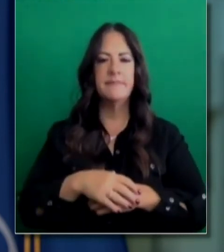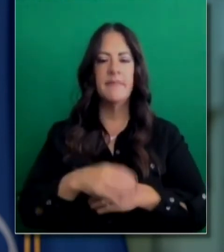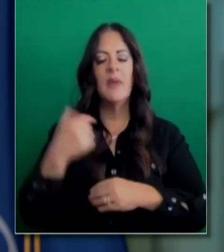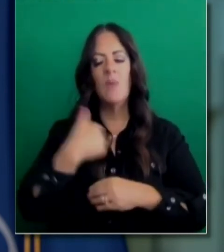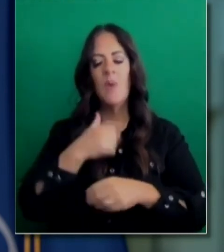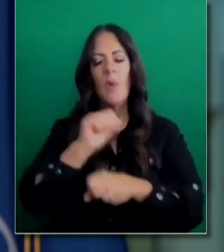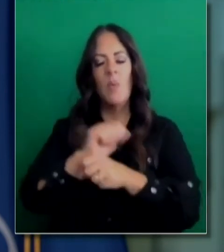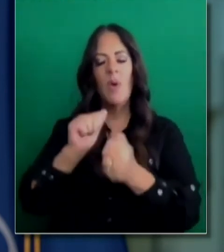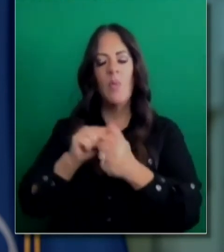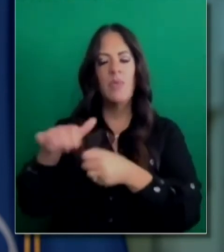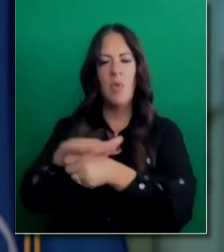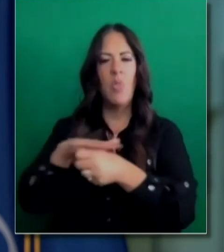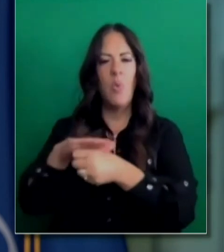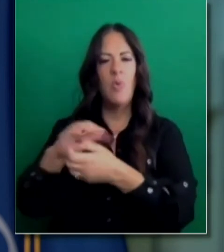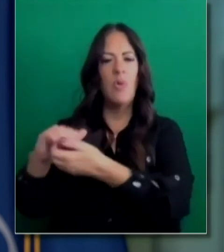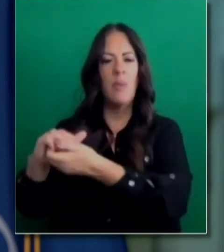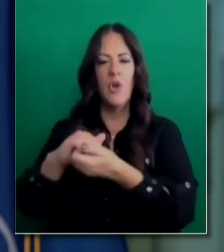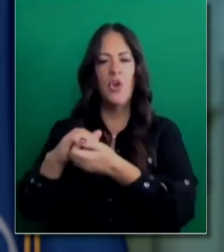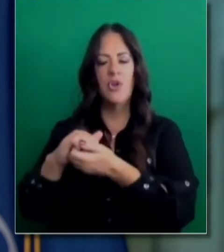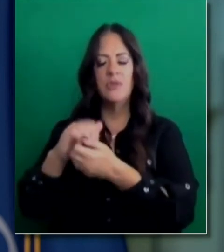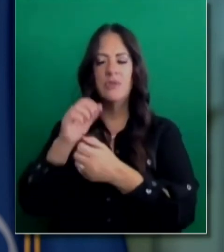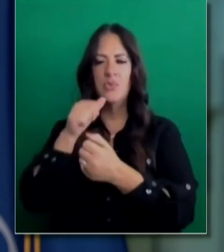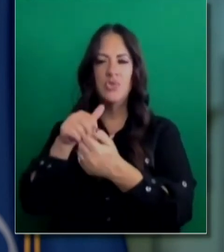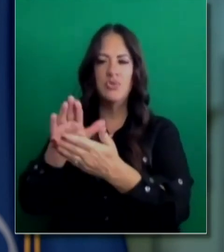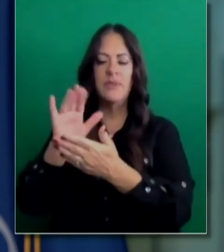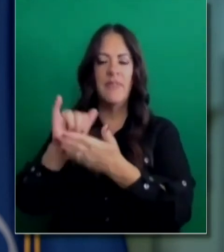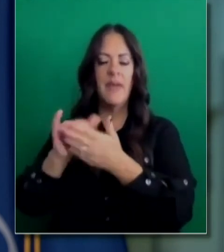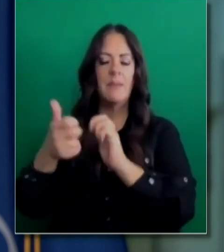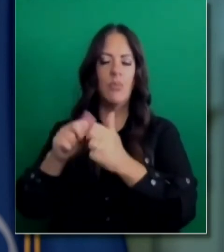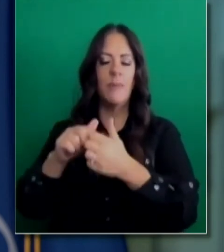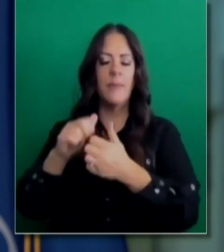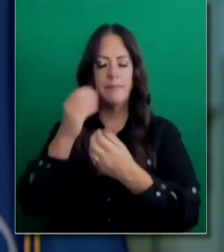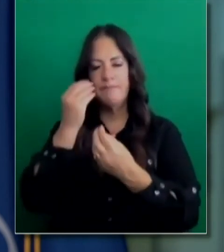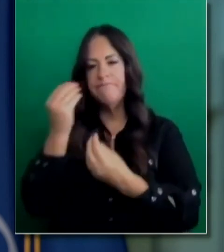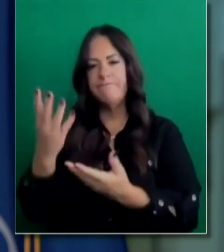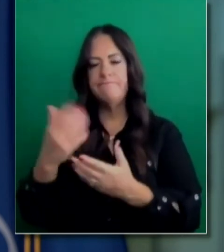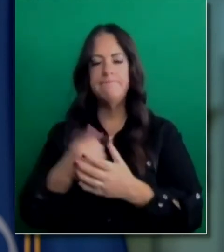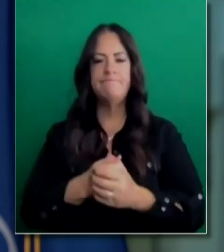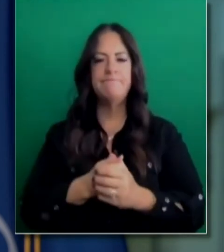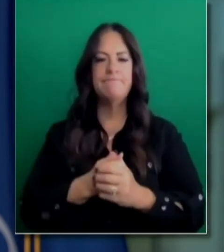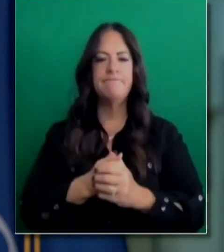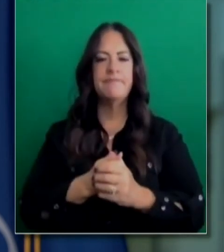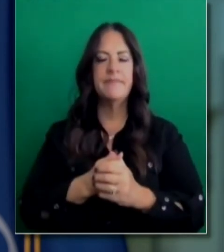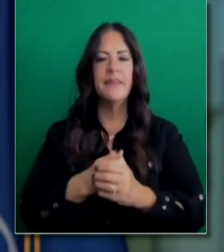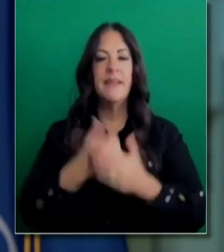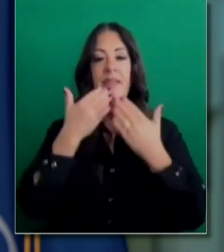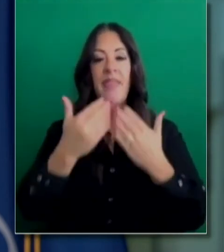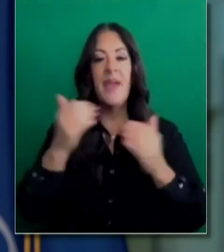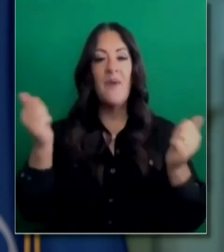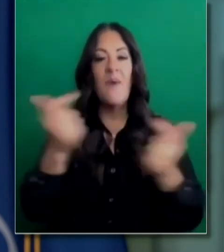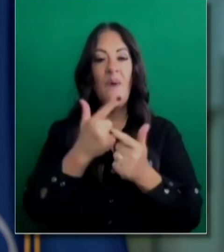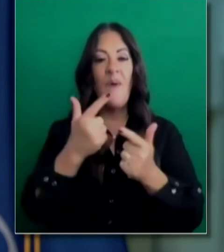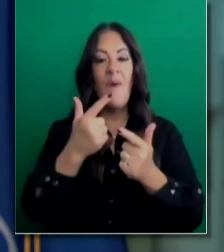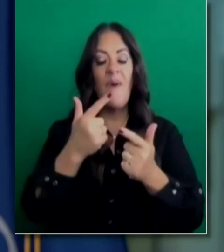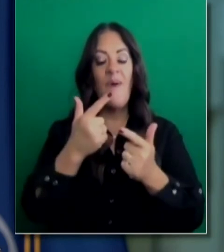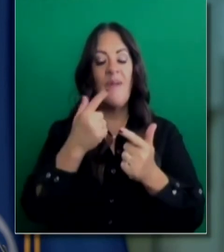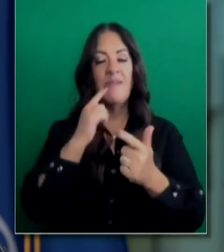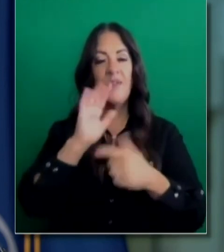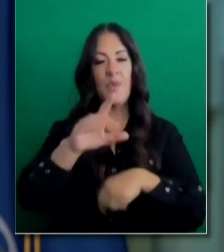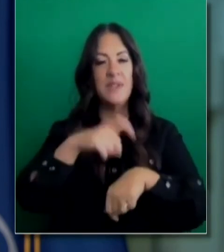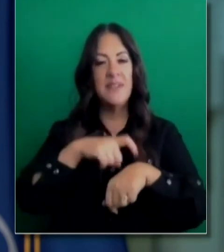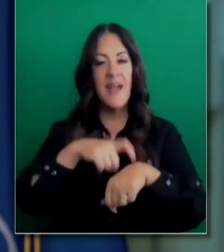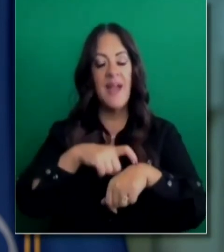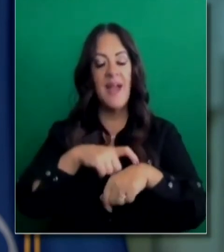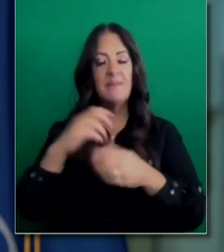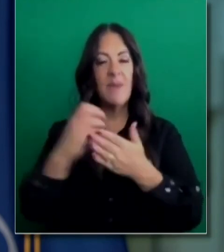to do our best to address those head on. As it relates to your questions, thank you, all of you, for the opportunity to give this update and